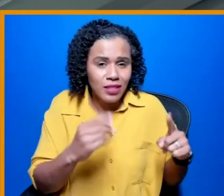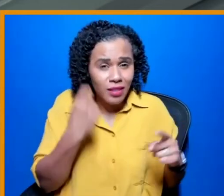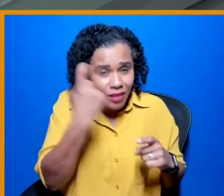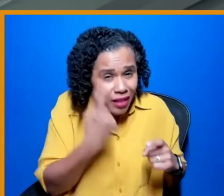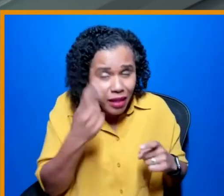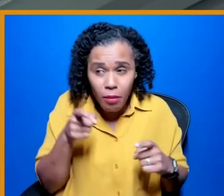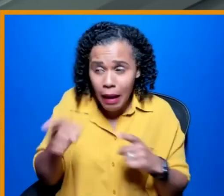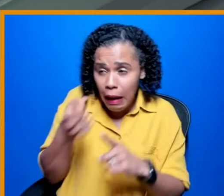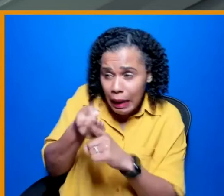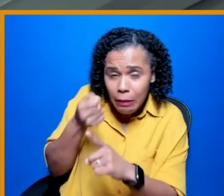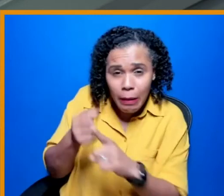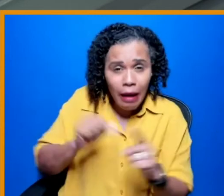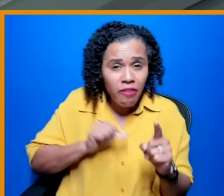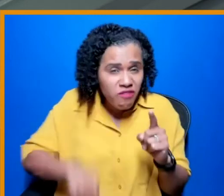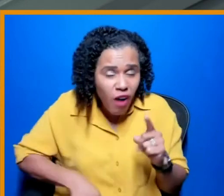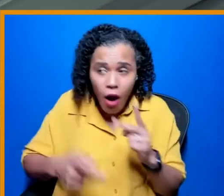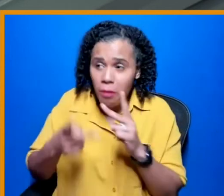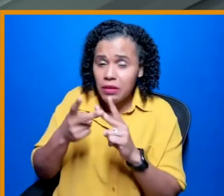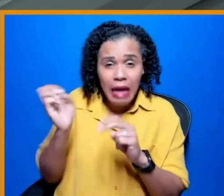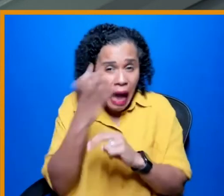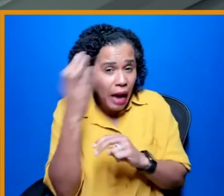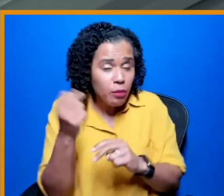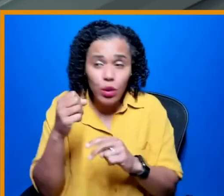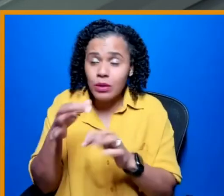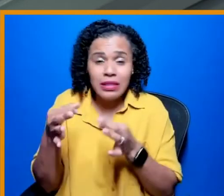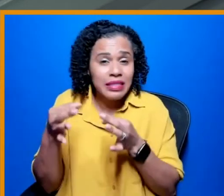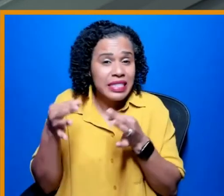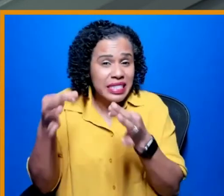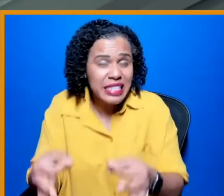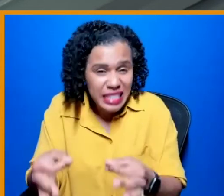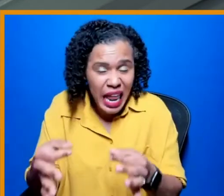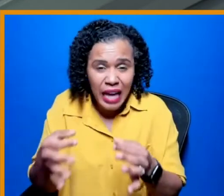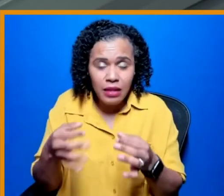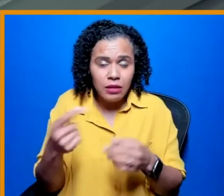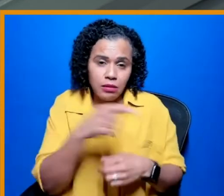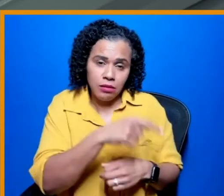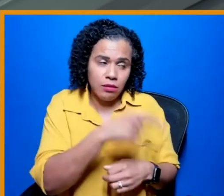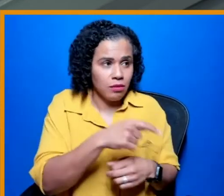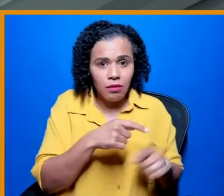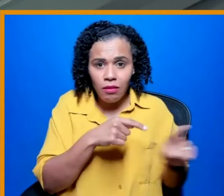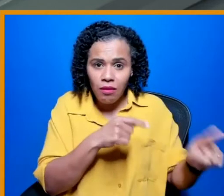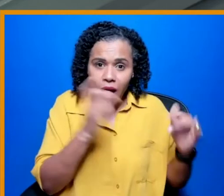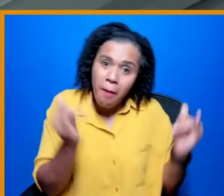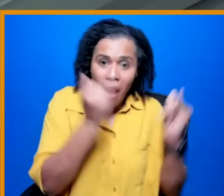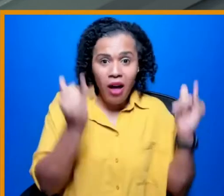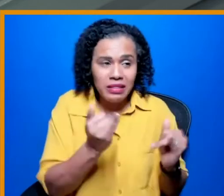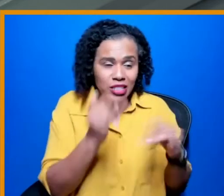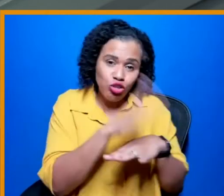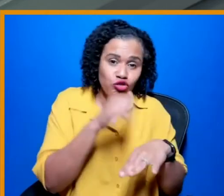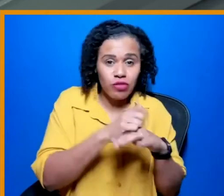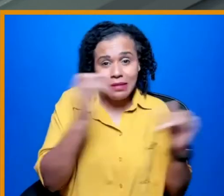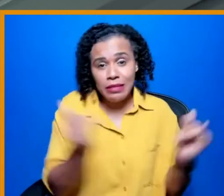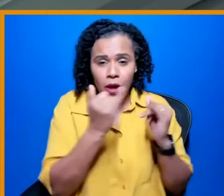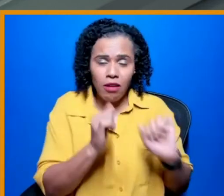delays, Partygate was the issue that cut through with voters. I had numerous emails and messages from my own constituents detailing the trauma and loss